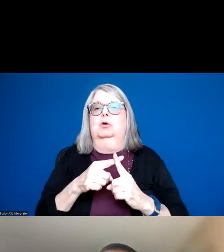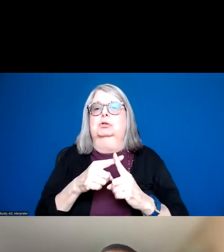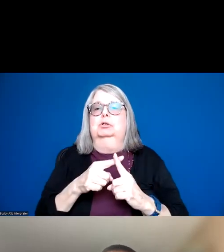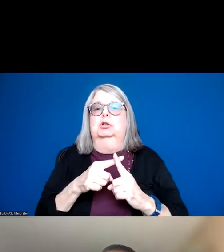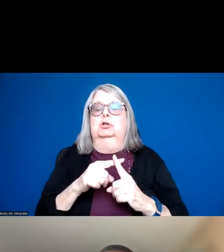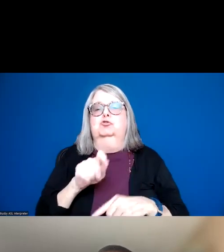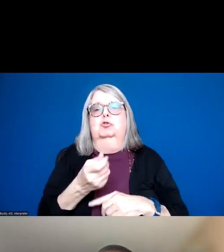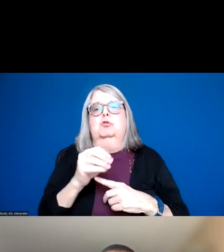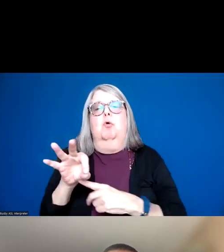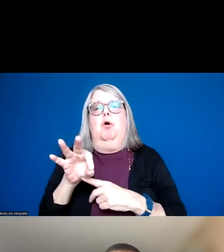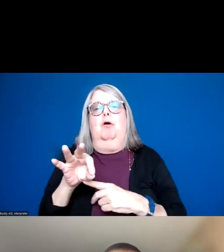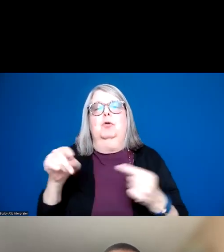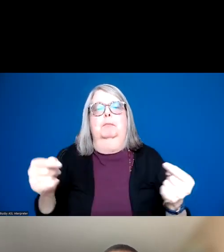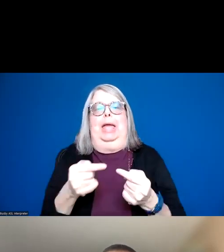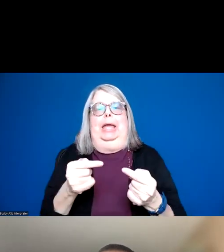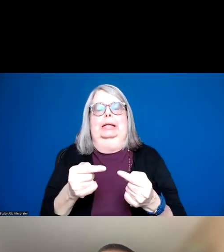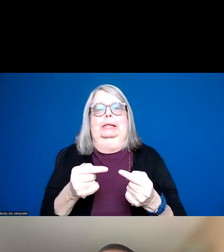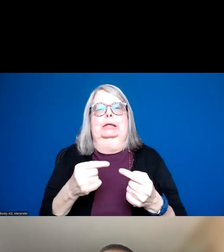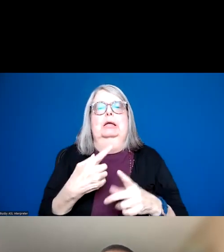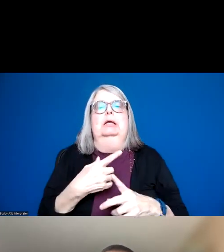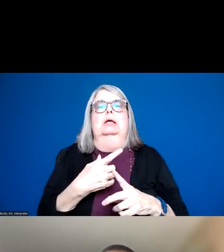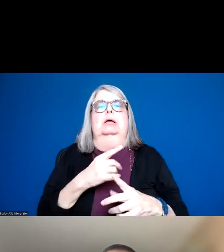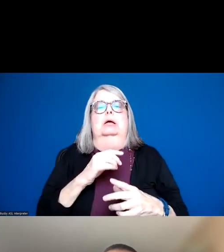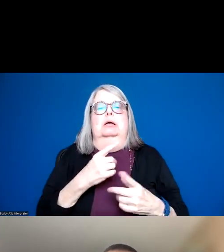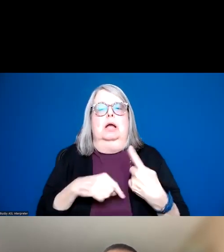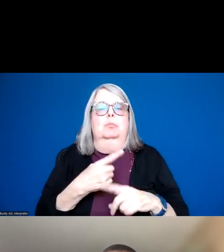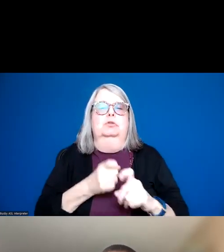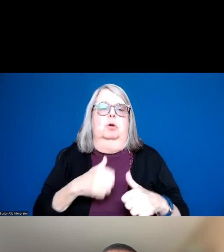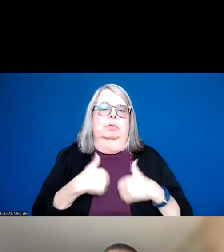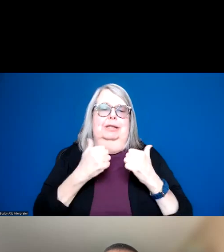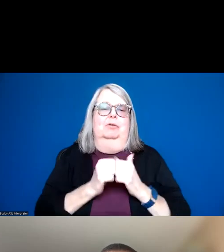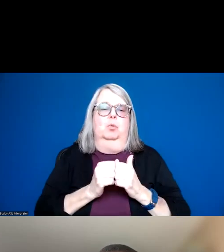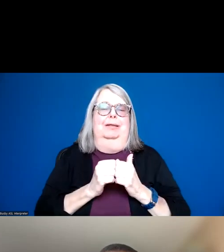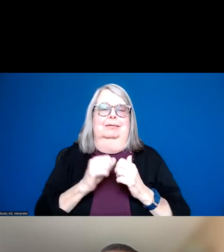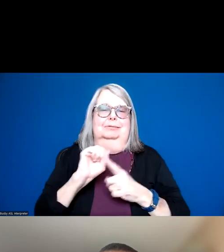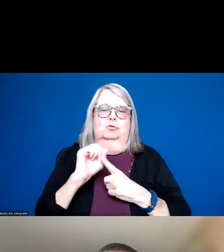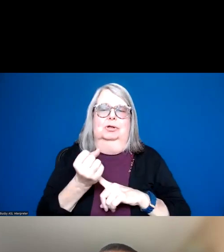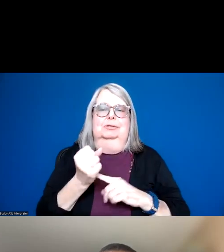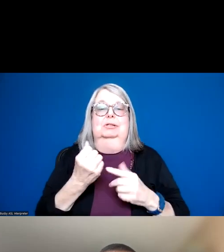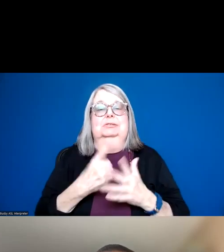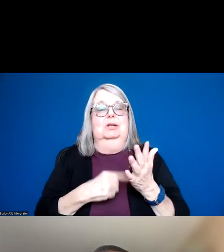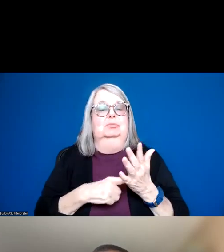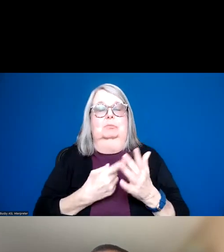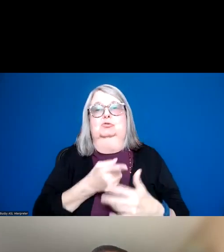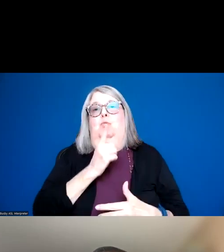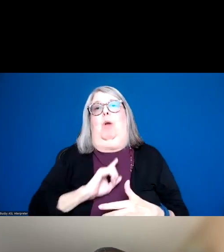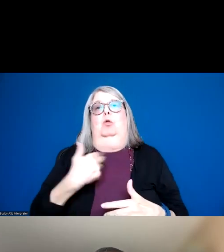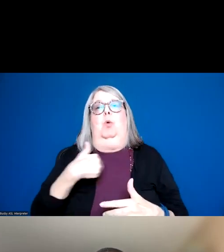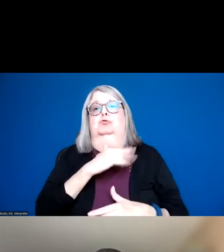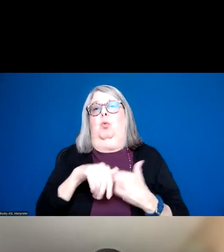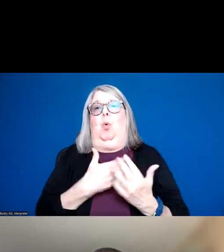pain that comes with living with conditions that sometimes swallow us whole and don't let us